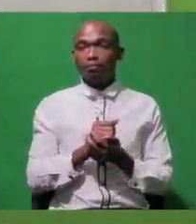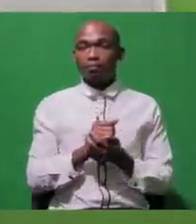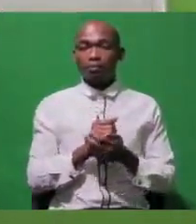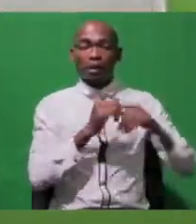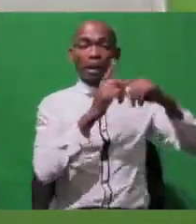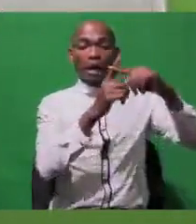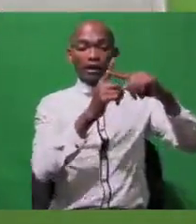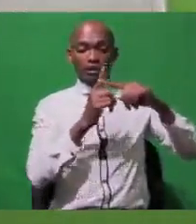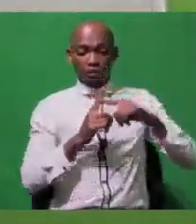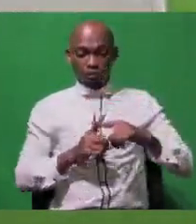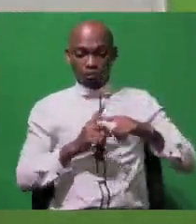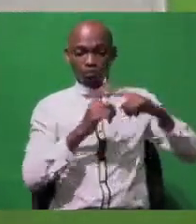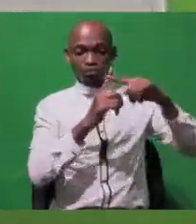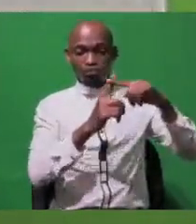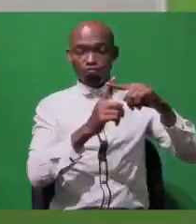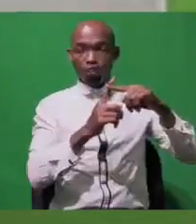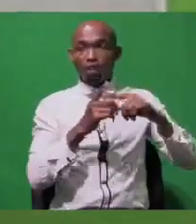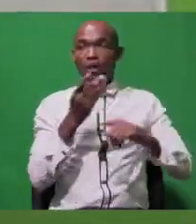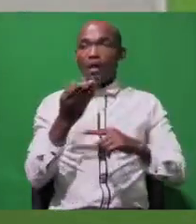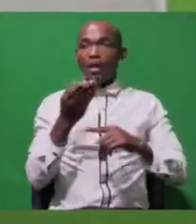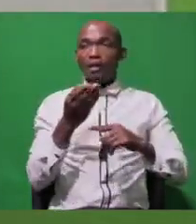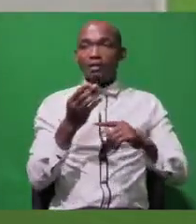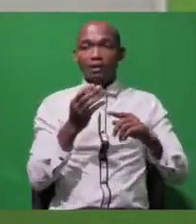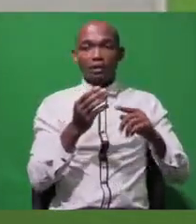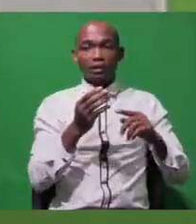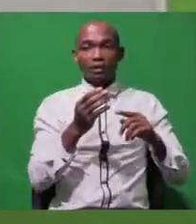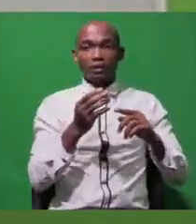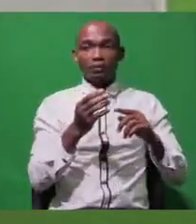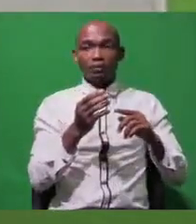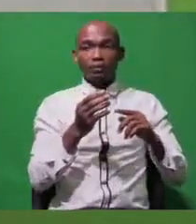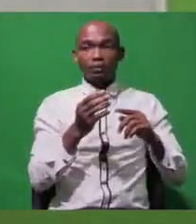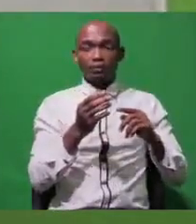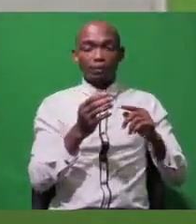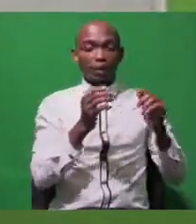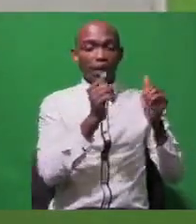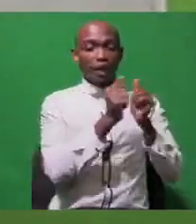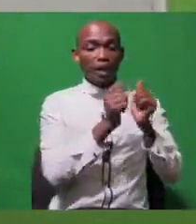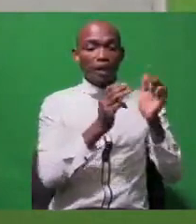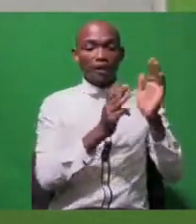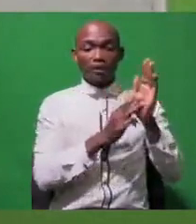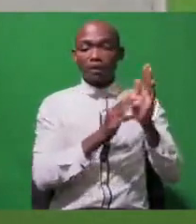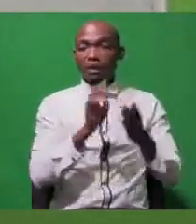Add this, 18,000, add